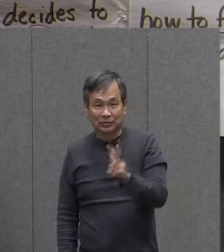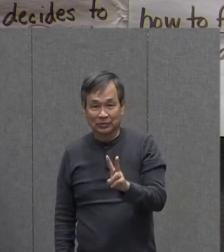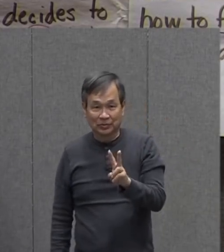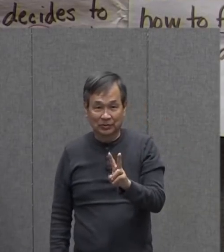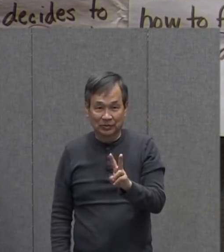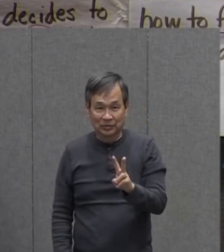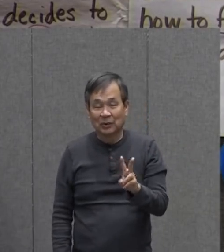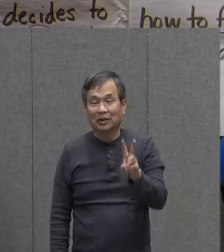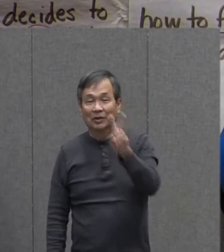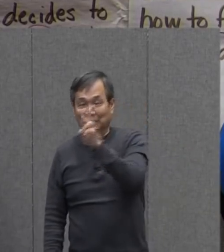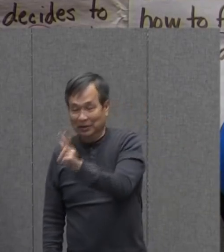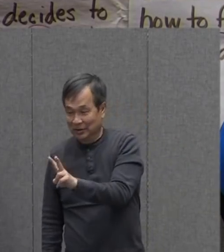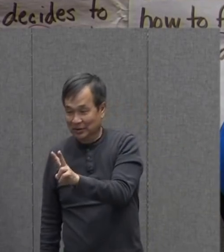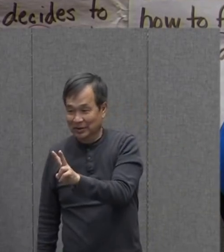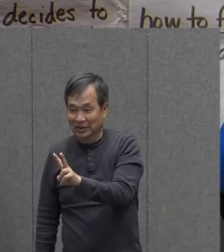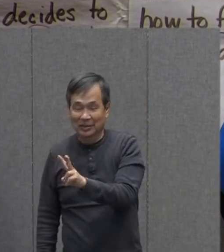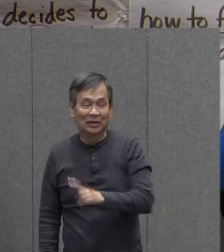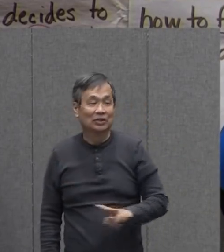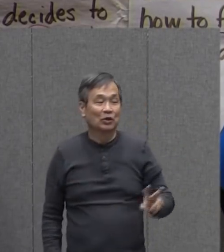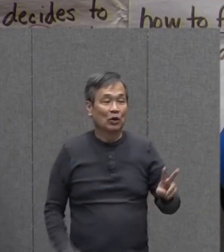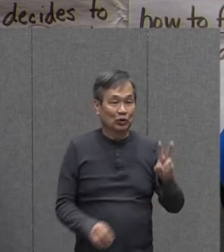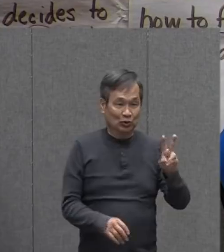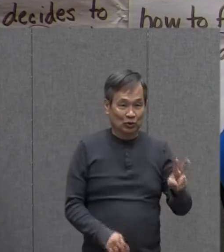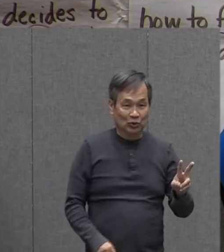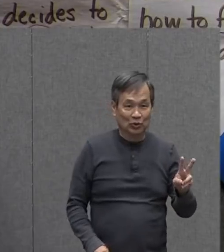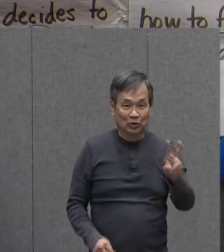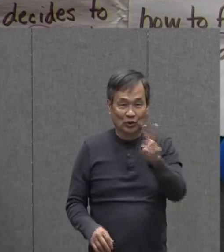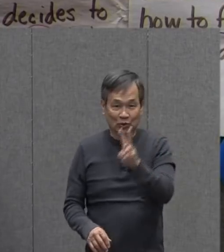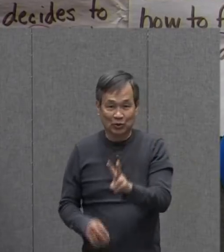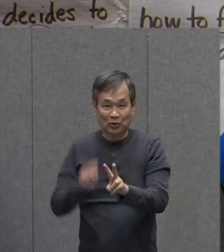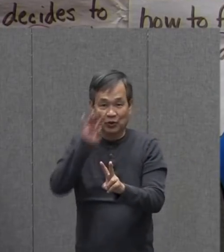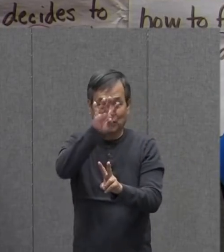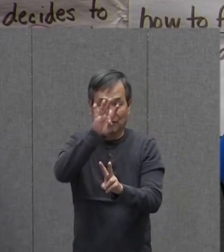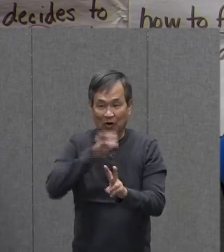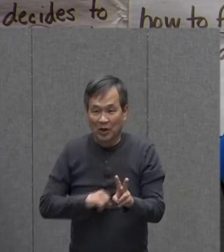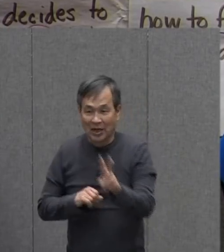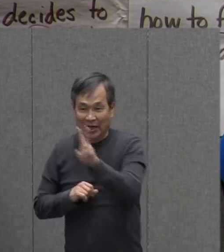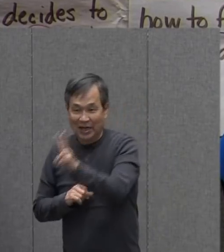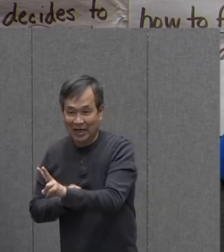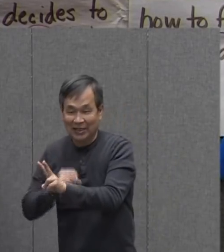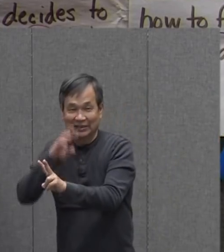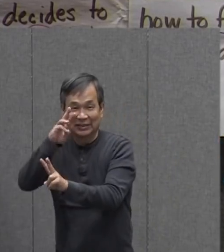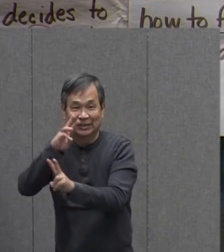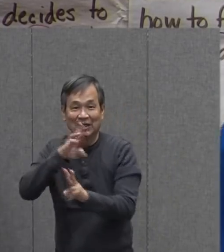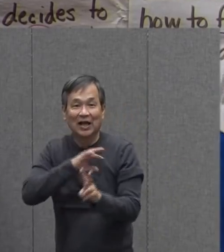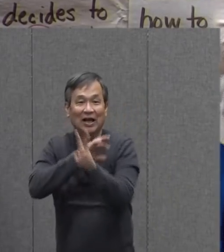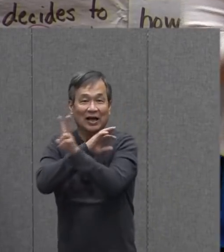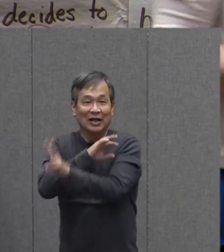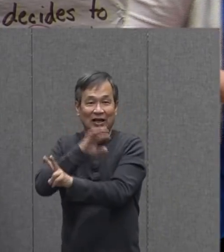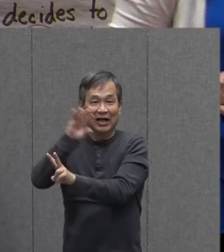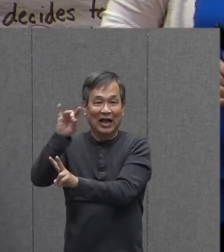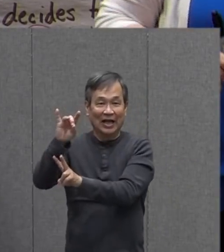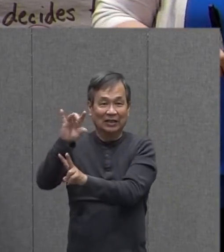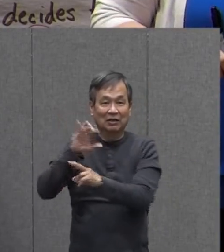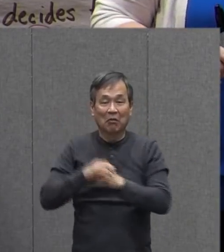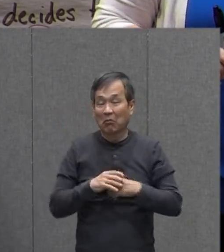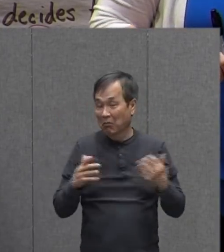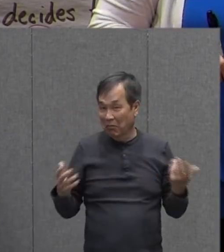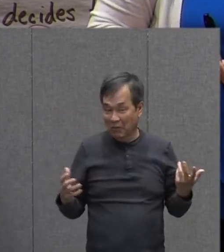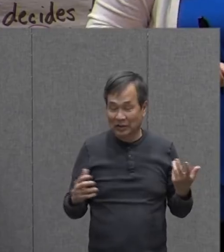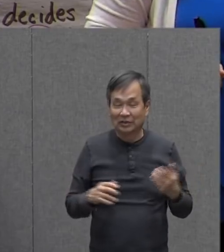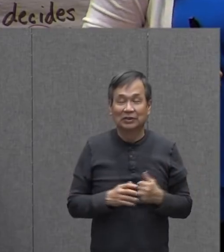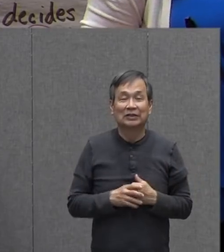be an example of multiplication. What if I had 10 minus